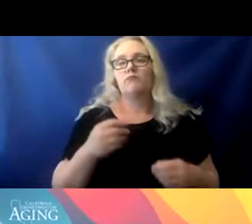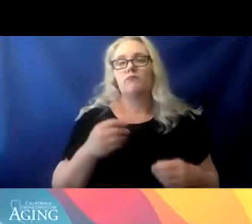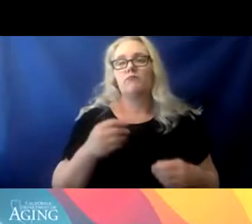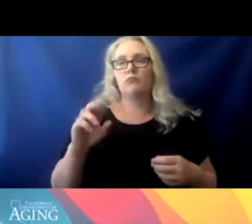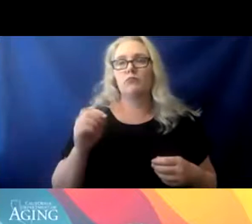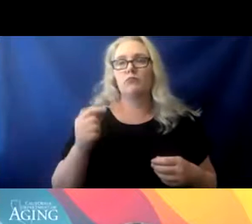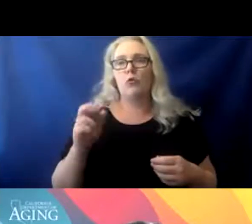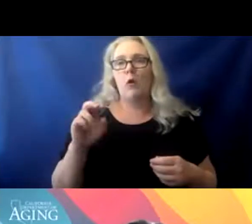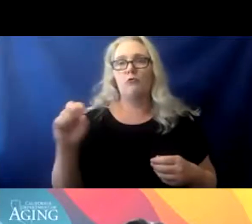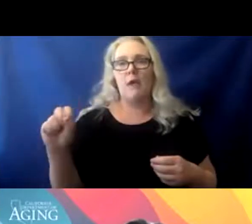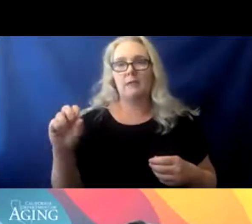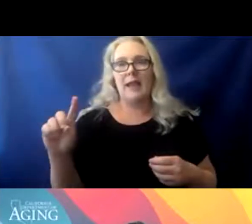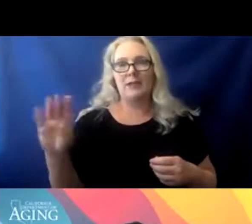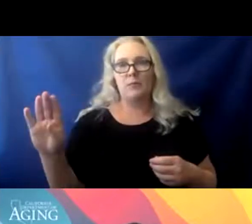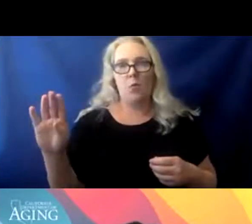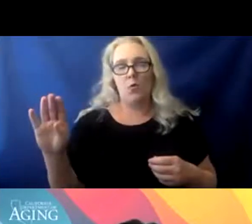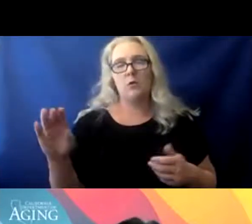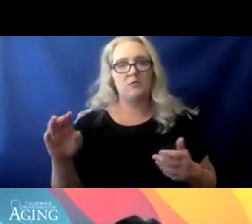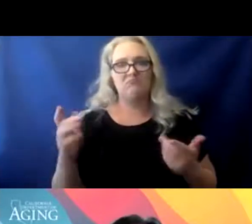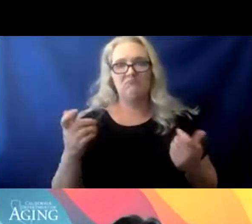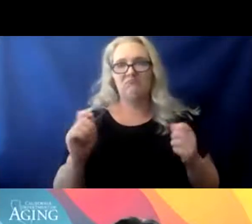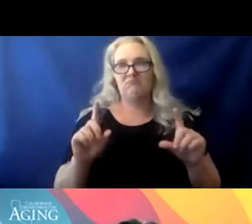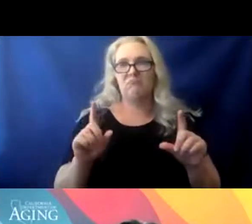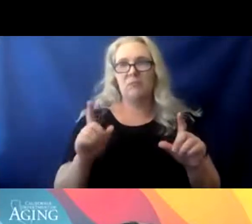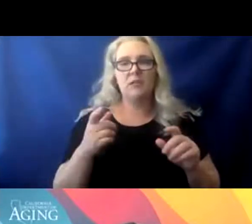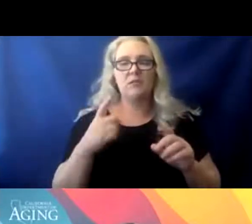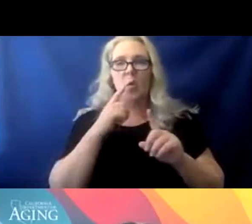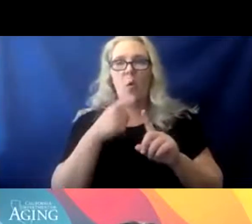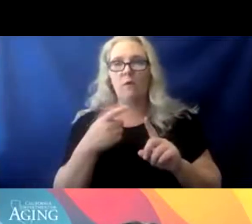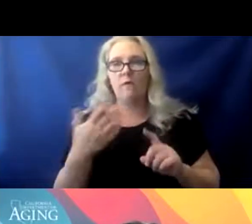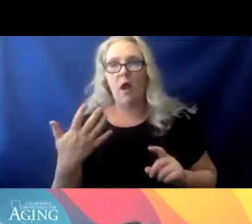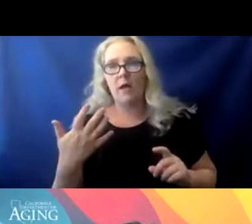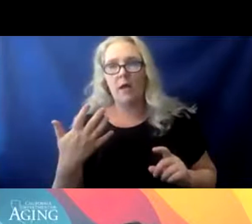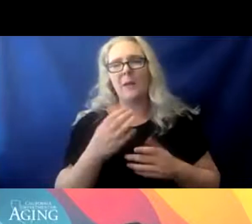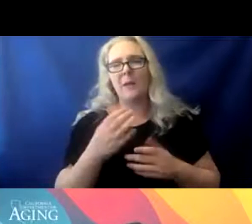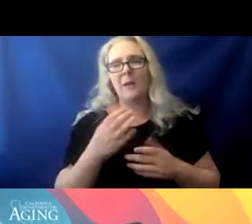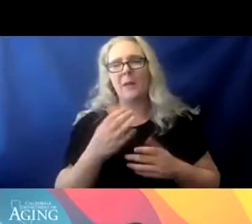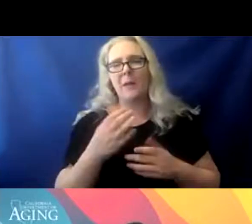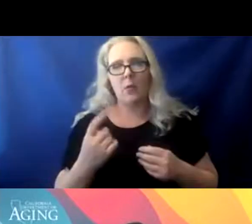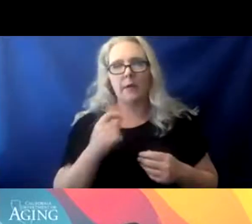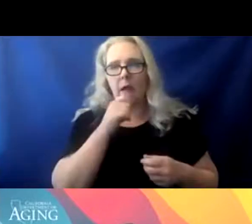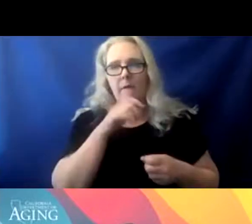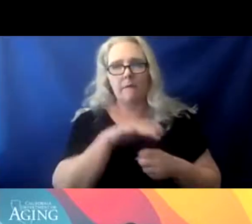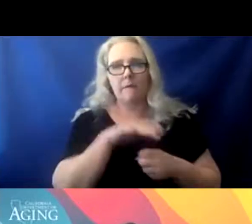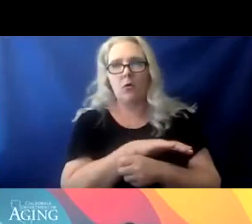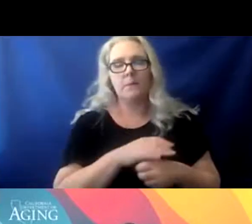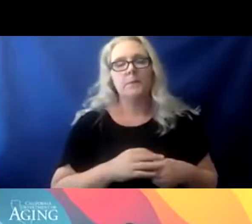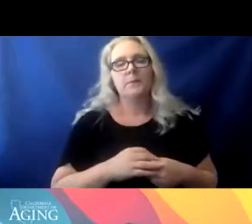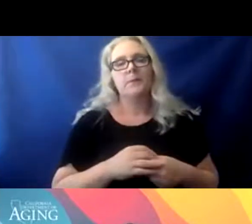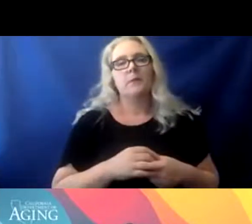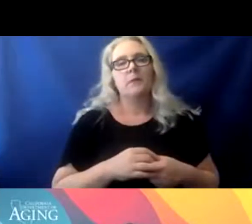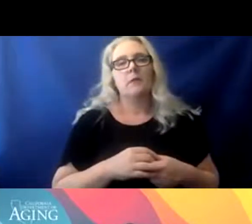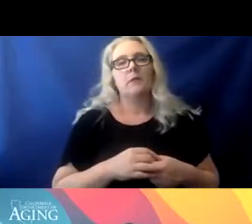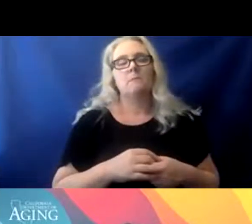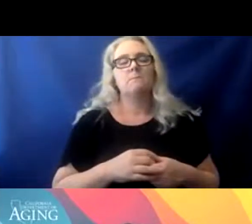just the portion that is focused on Goal 5, and actually it's only a portion of that. But what I wanted to be able to show you all is that for each of the